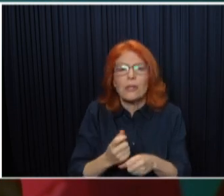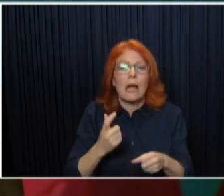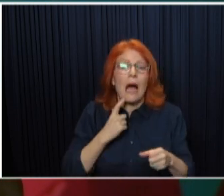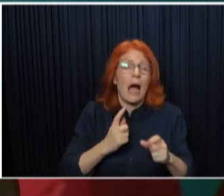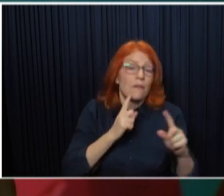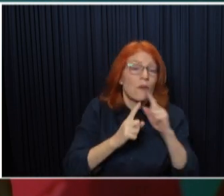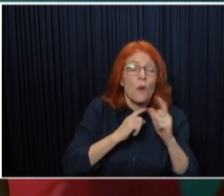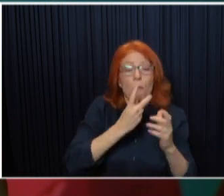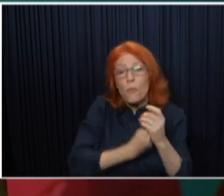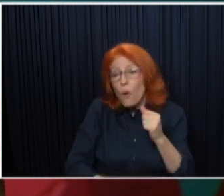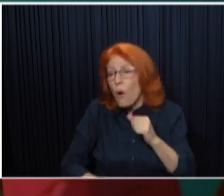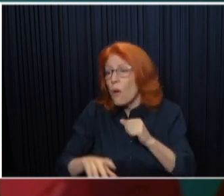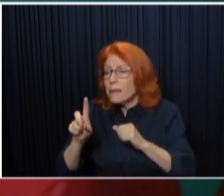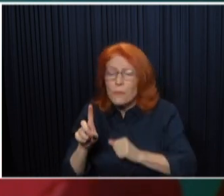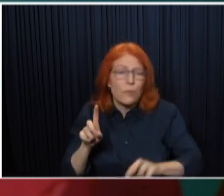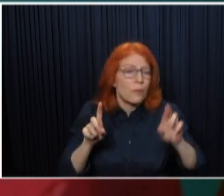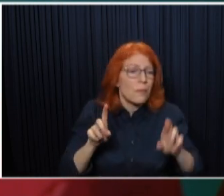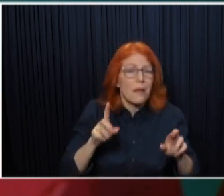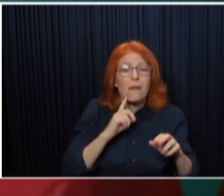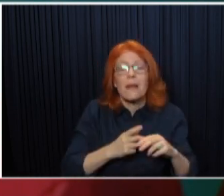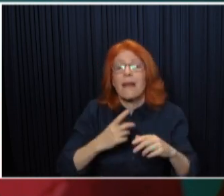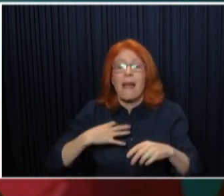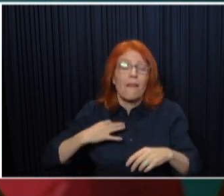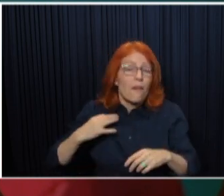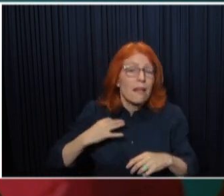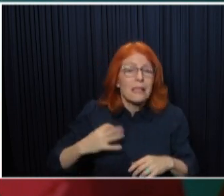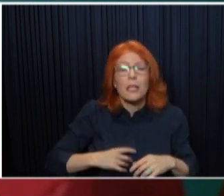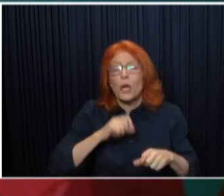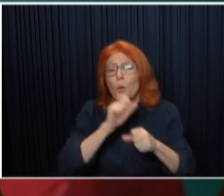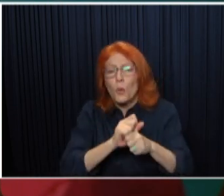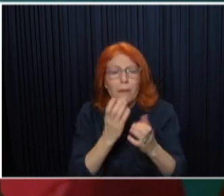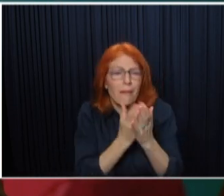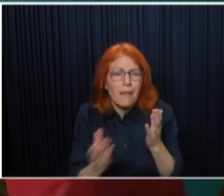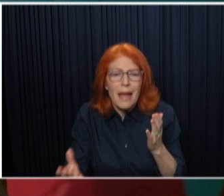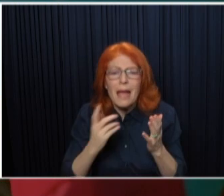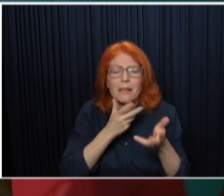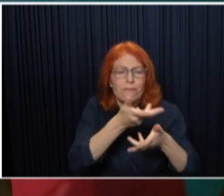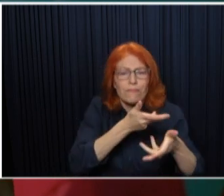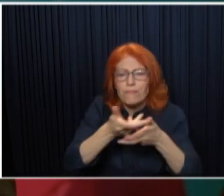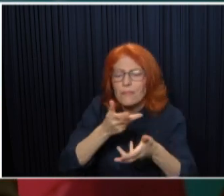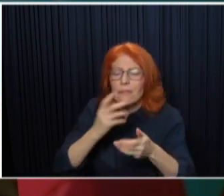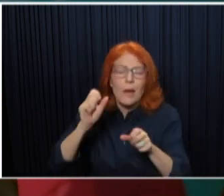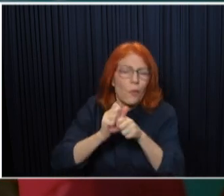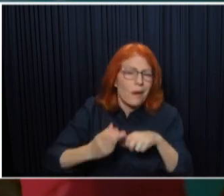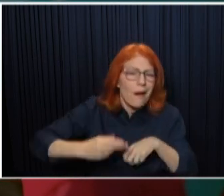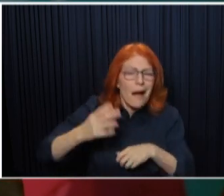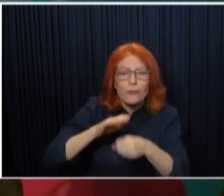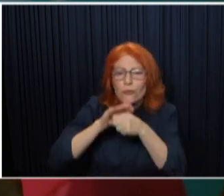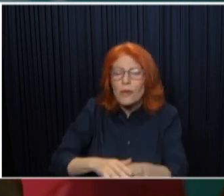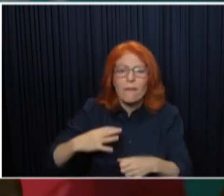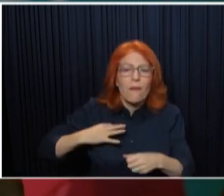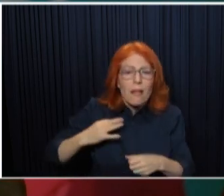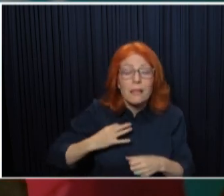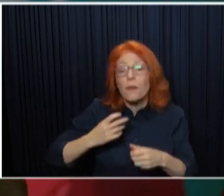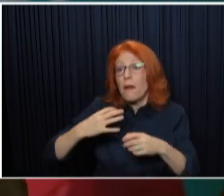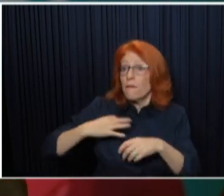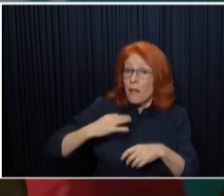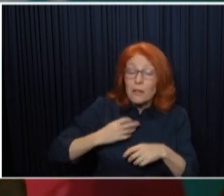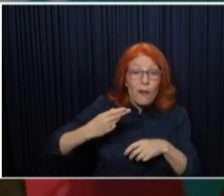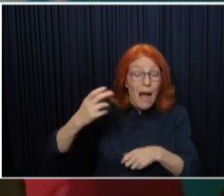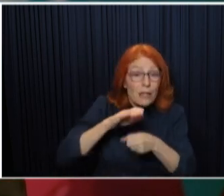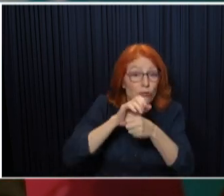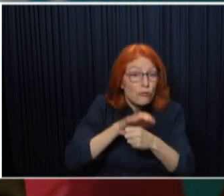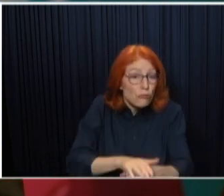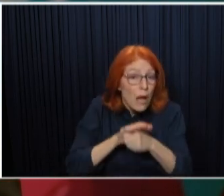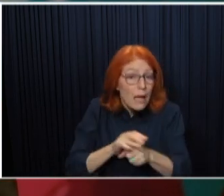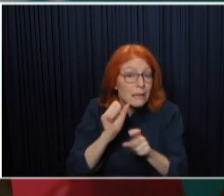with both sides. I have helped people out on volunteer as well as work things. I work in high stress and volunteer in high stress